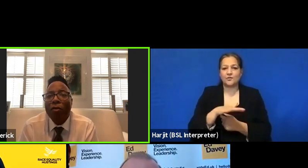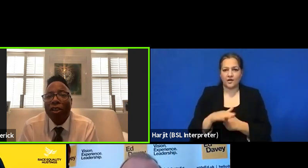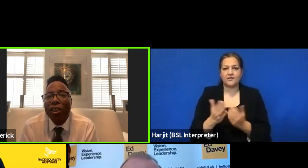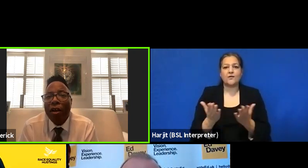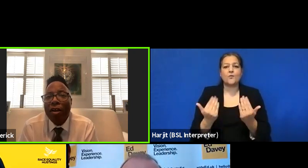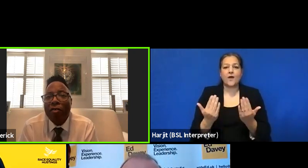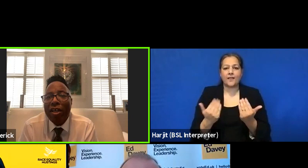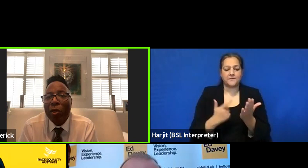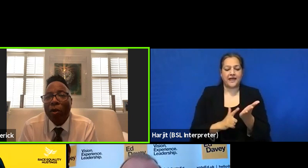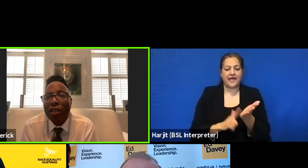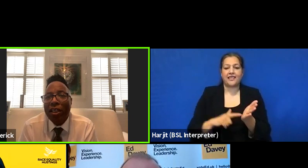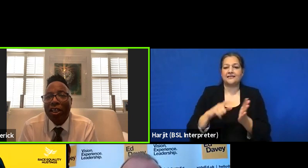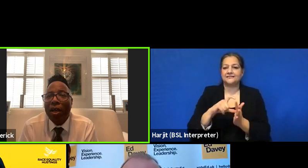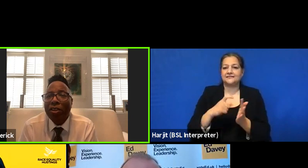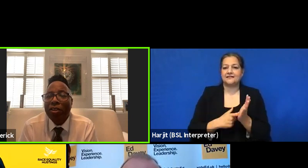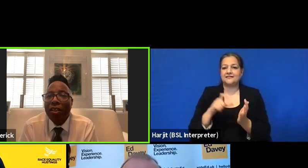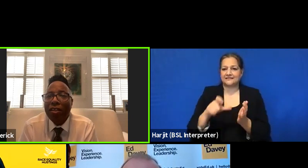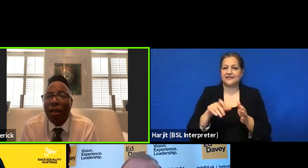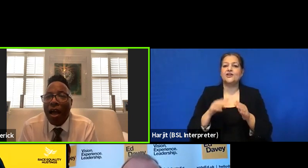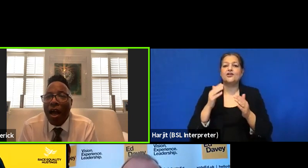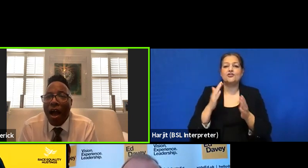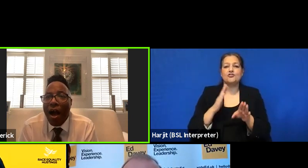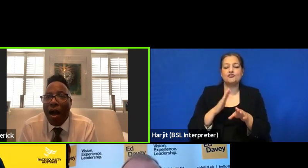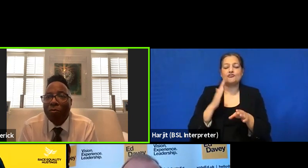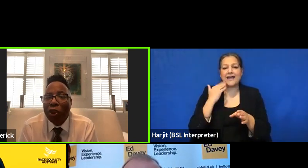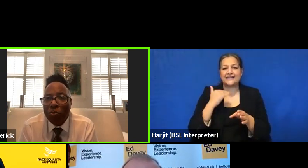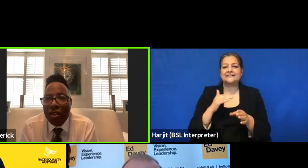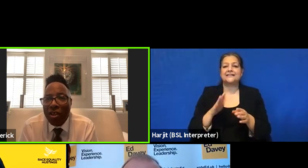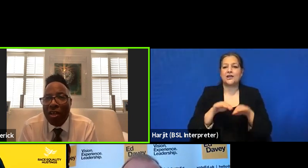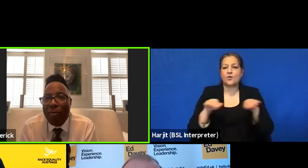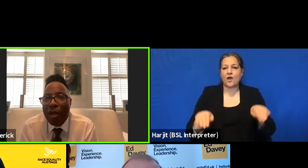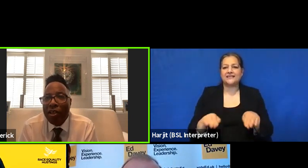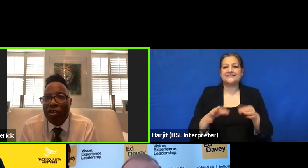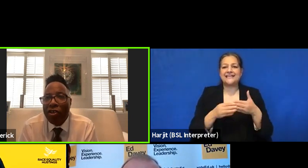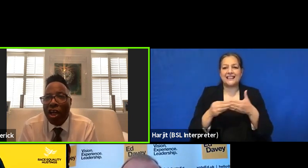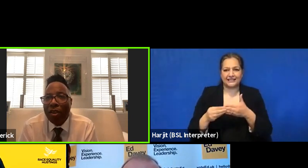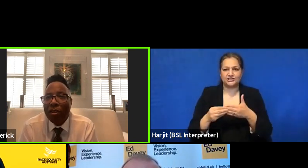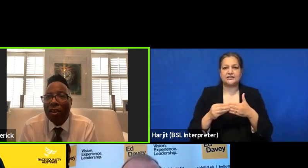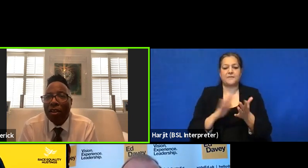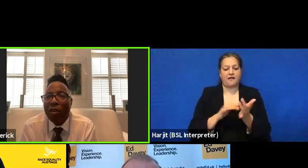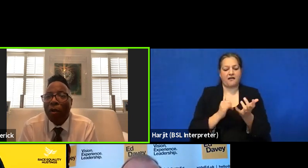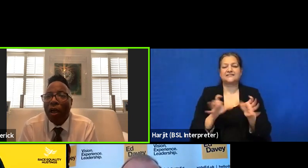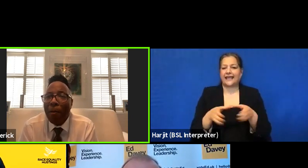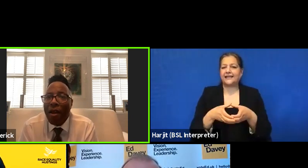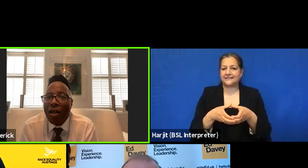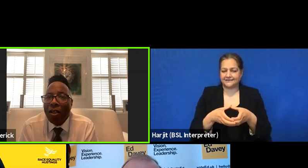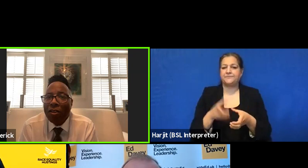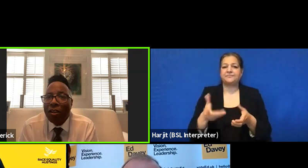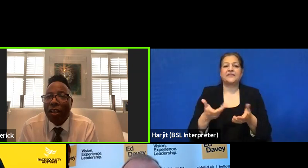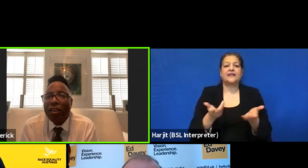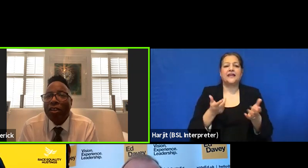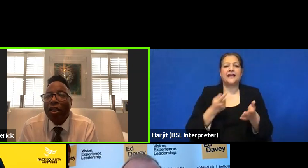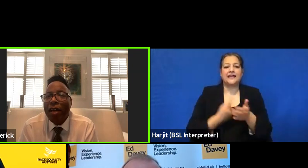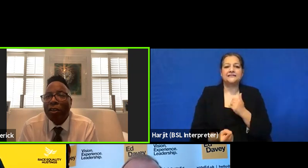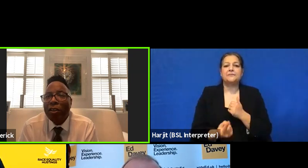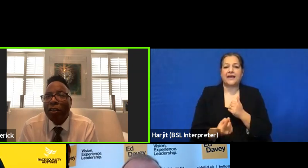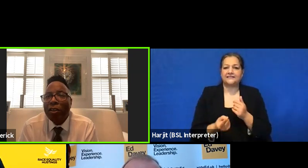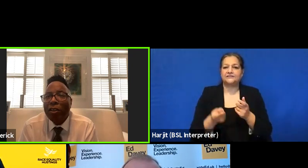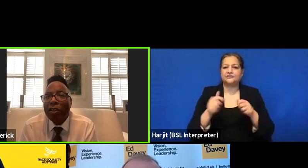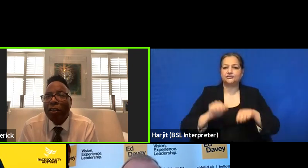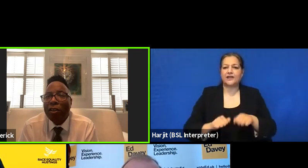the LDCRE Race Equality Leadership Hustings, which is independently chaired by Sunda Katwala. Sunda is the